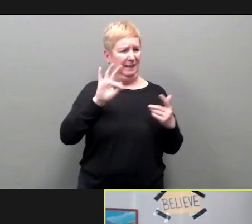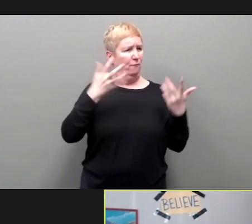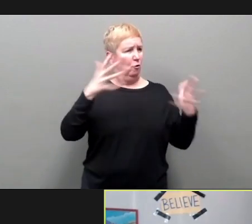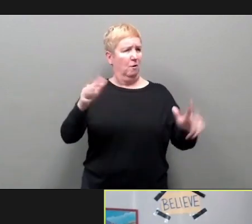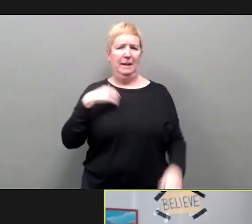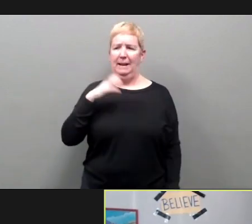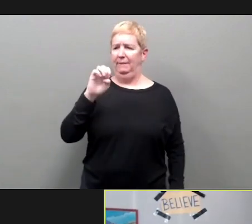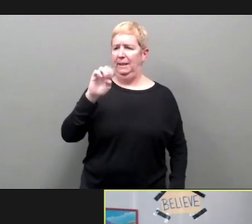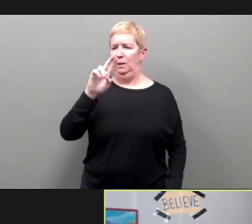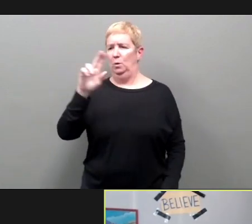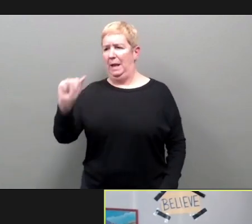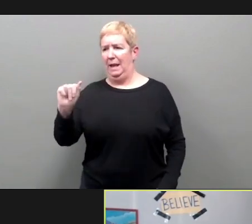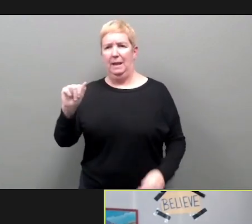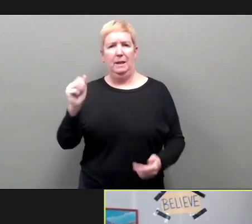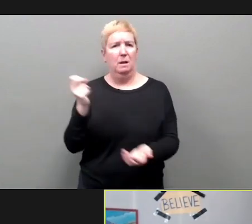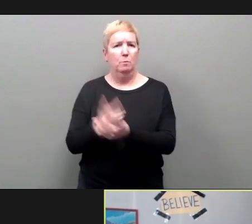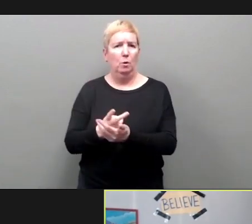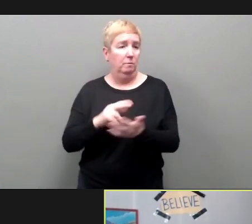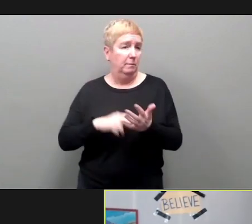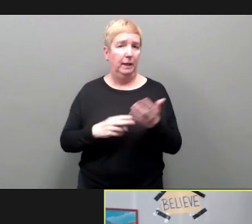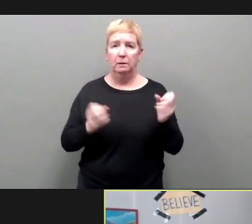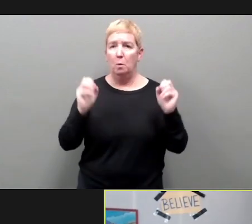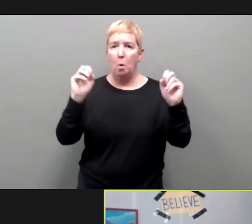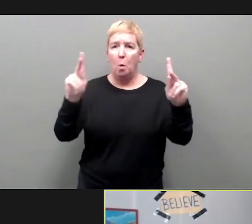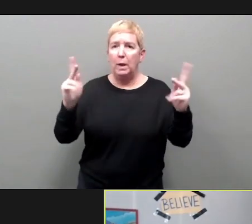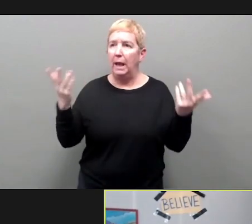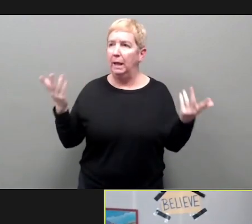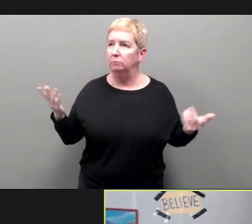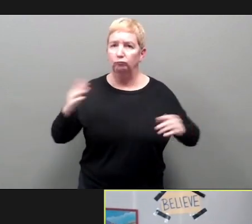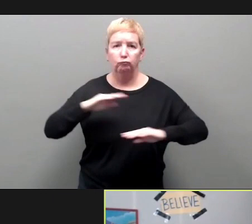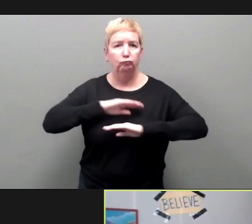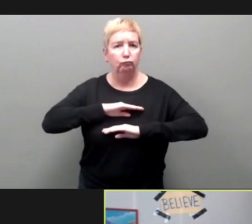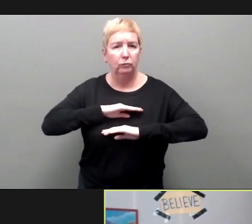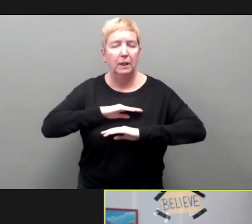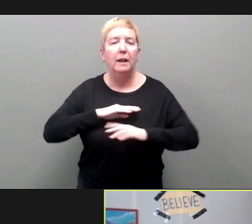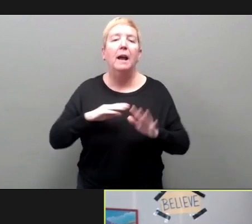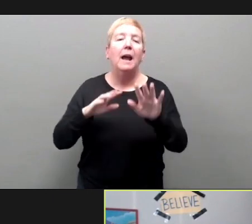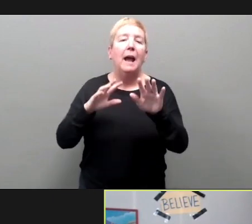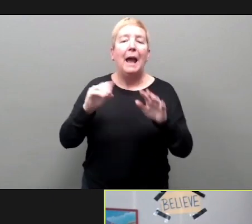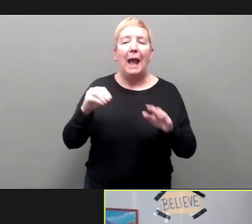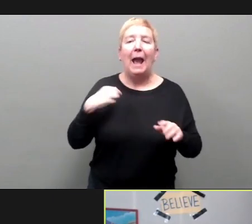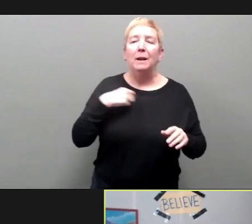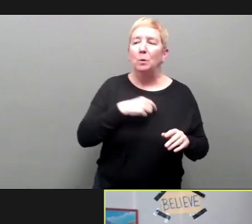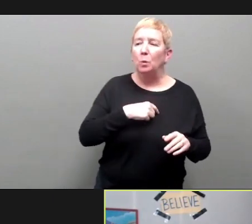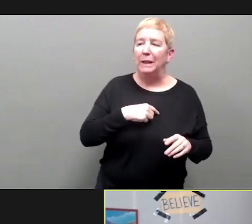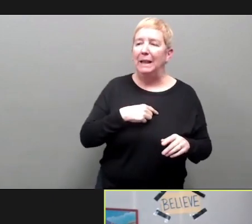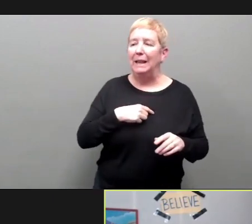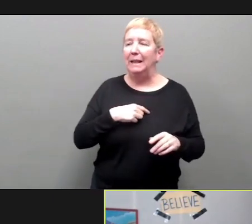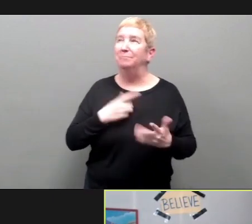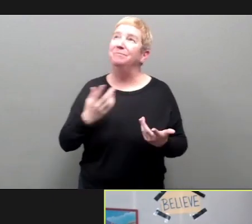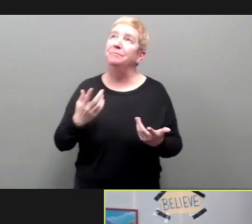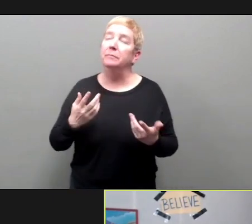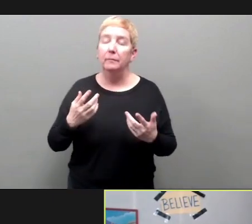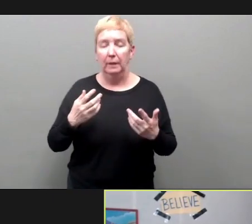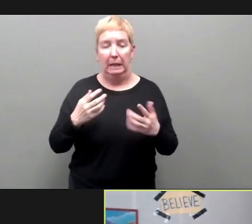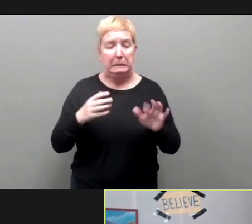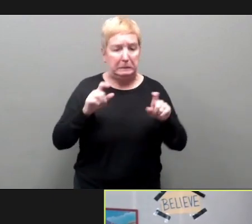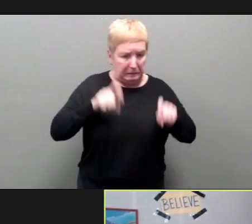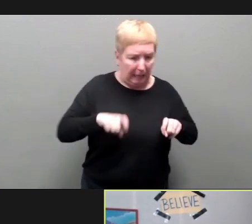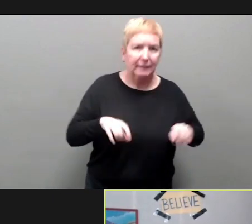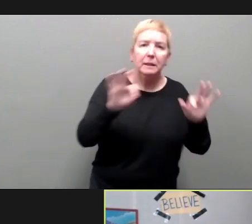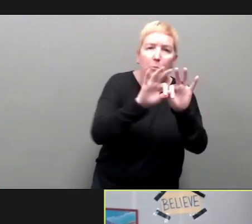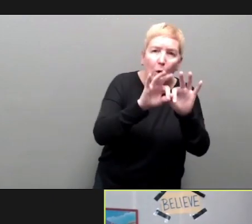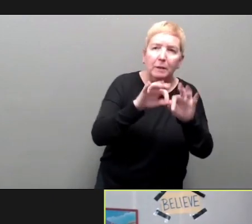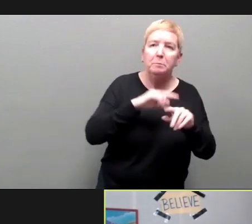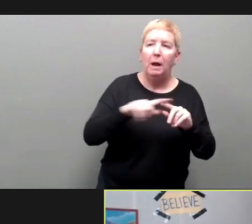going to be okay. I think we can't necessarily also test ourselves out of this situation. I think what